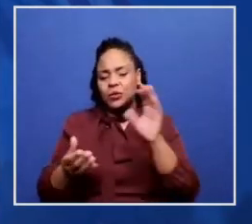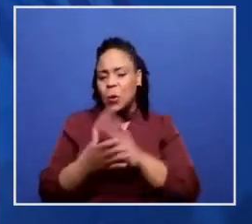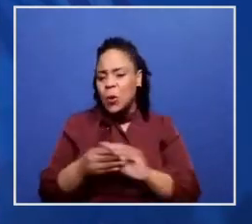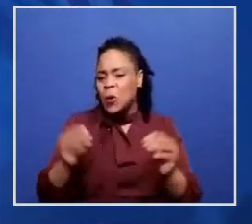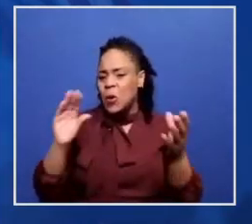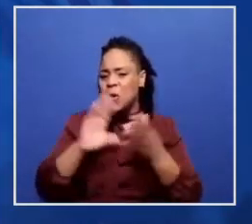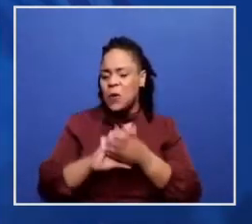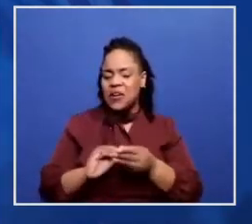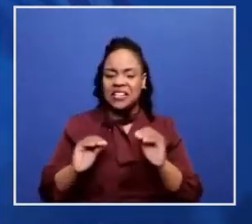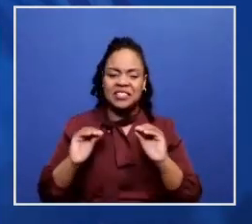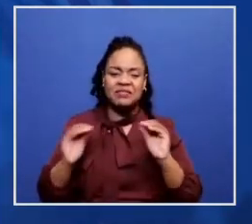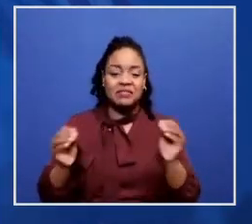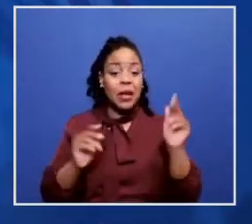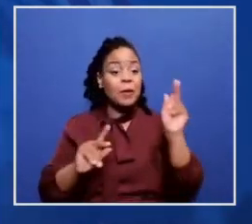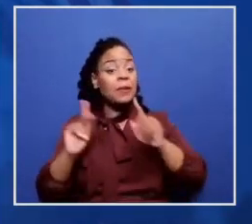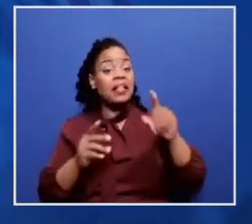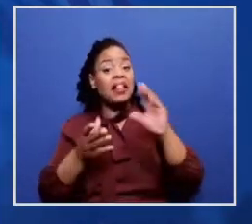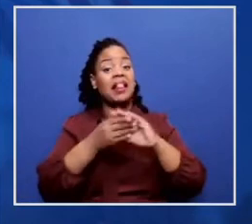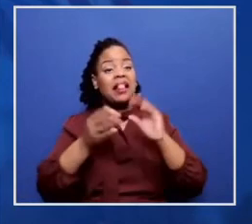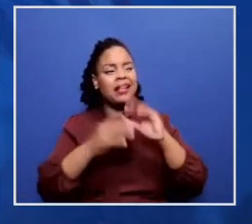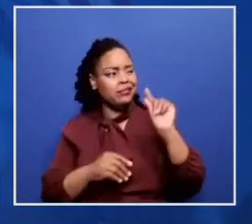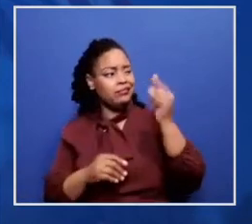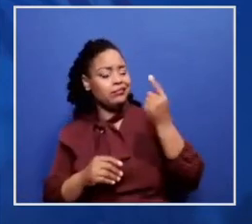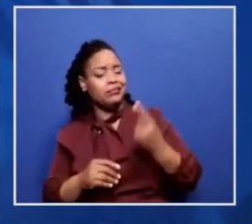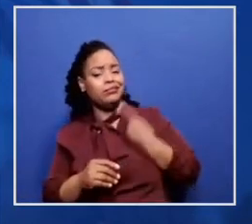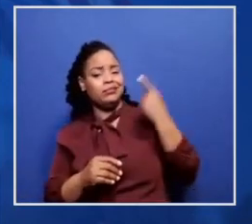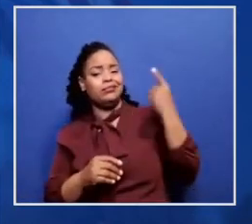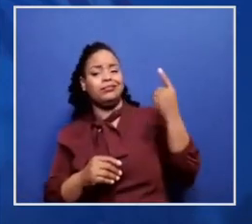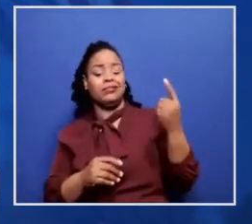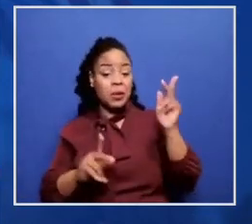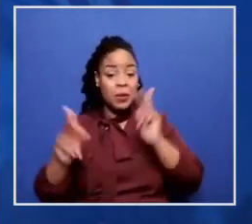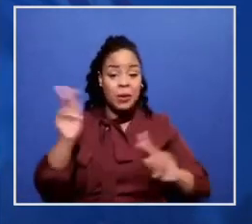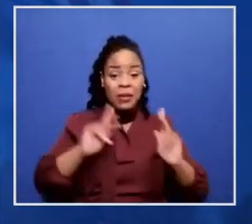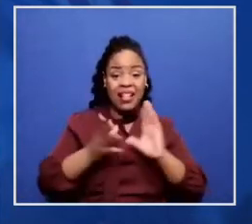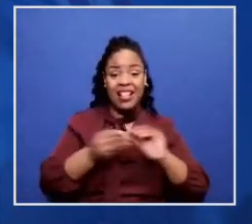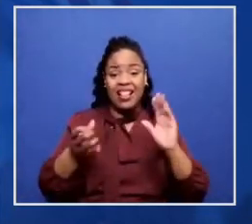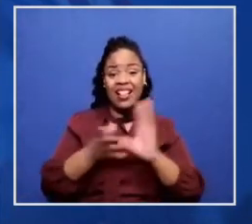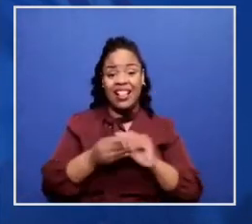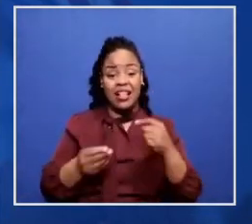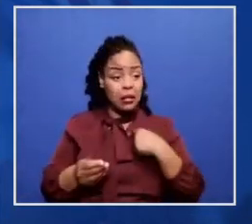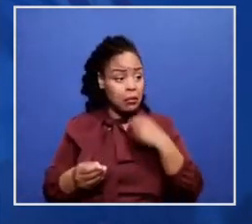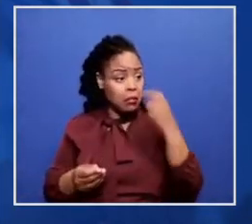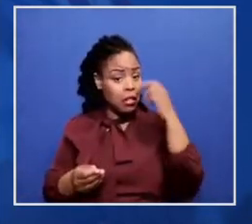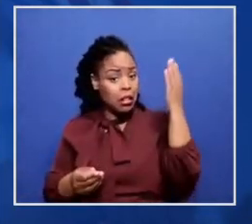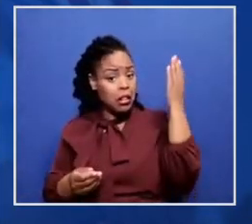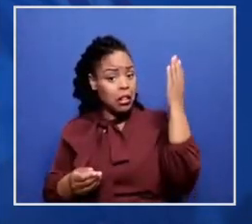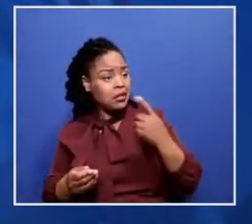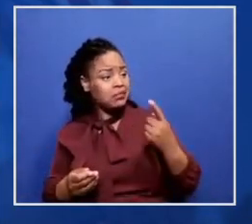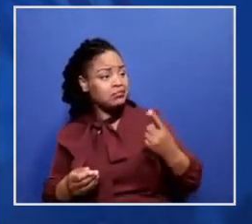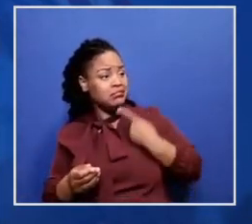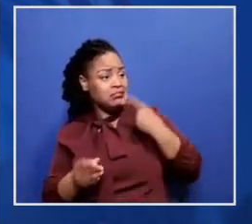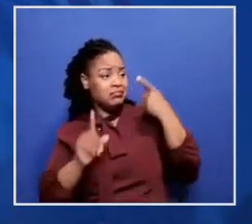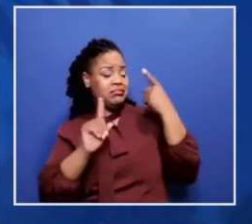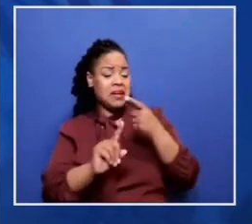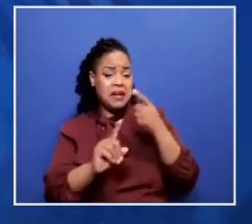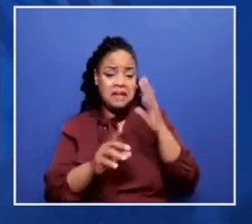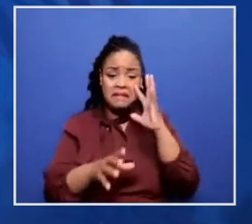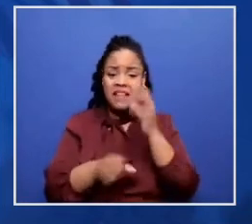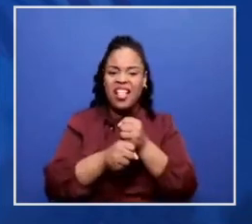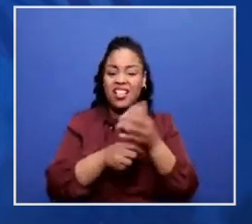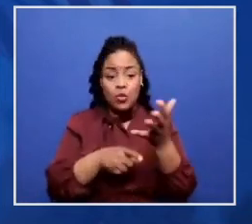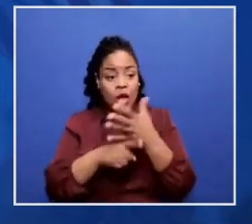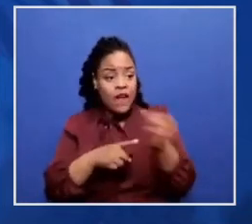foolish. People say I'm blinded by faith. But if I run out of air, if I crash, I don't